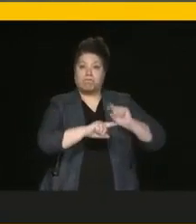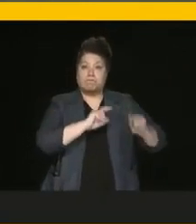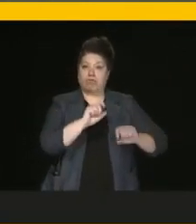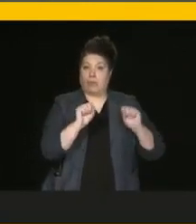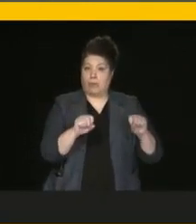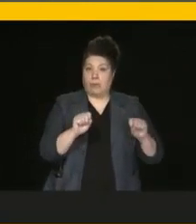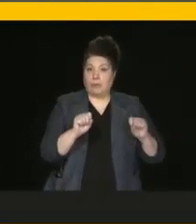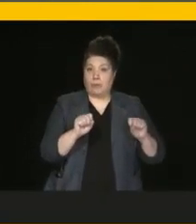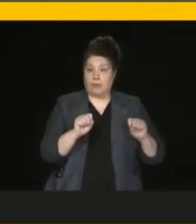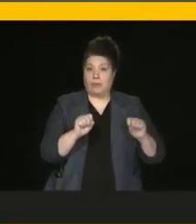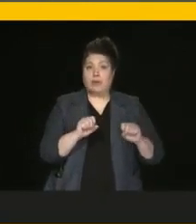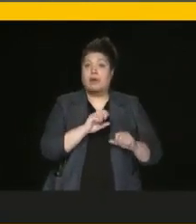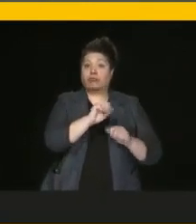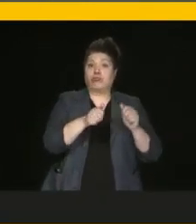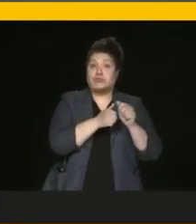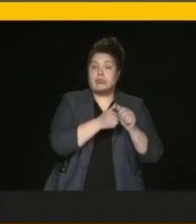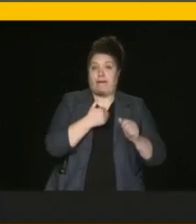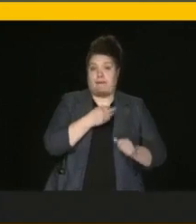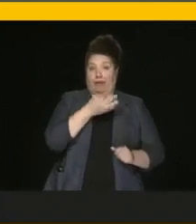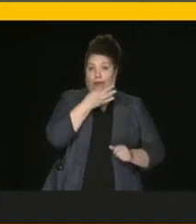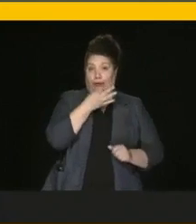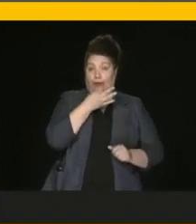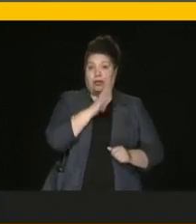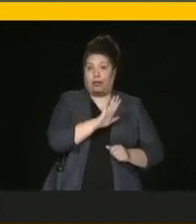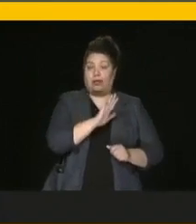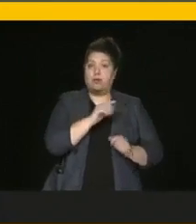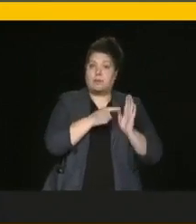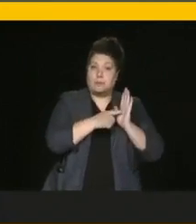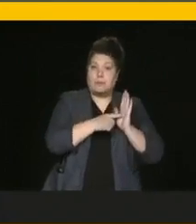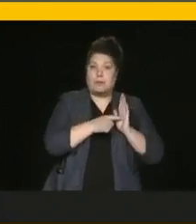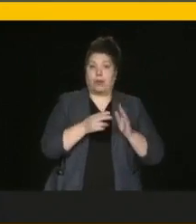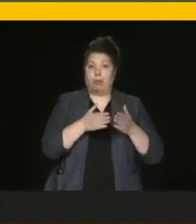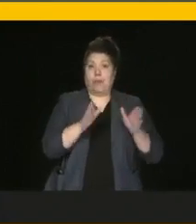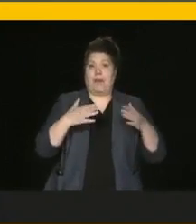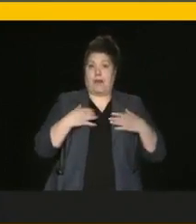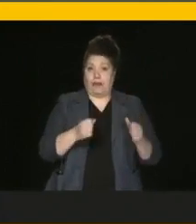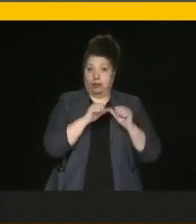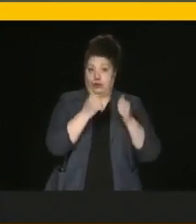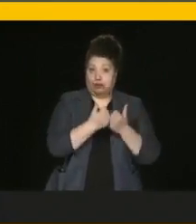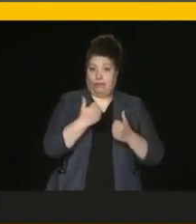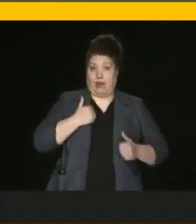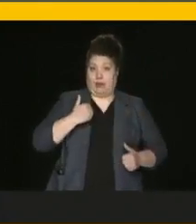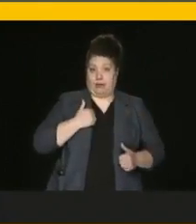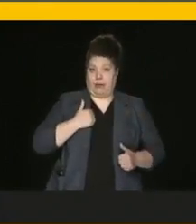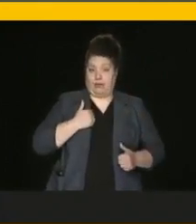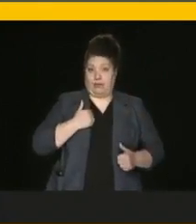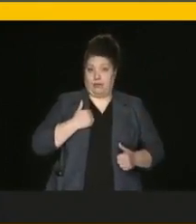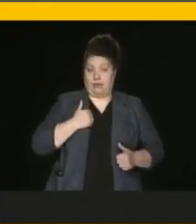Public Health Agency of Canada. Dr. Nicholas Ogden,